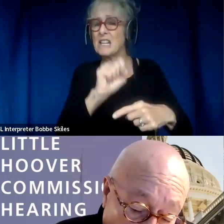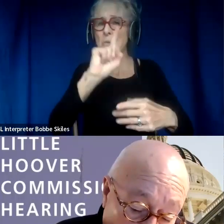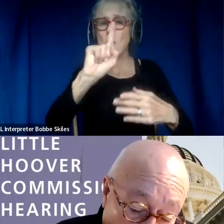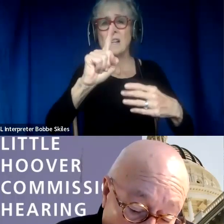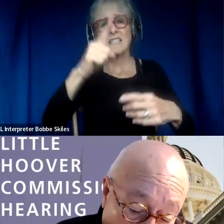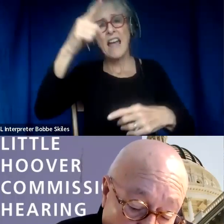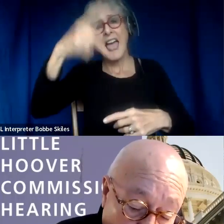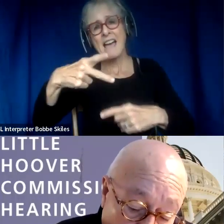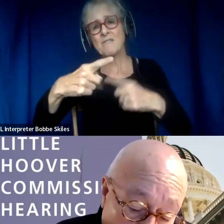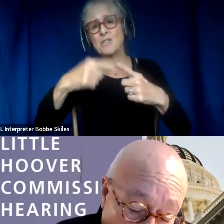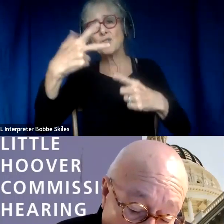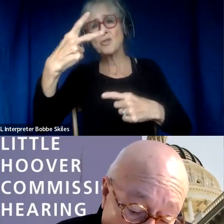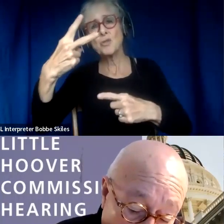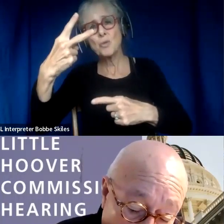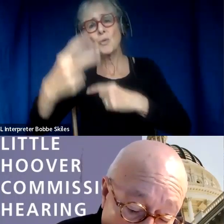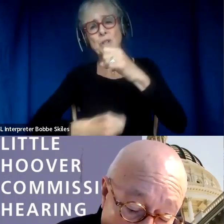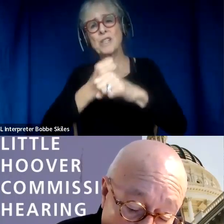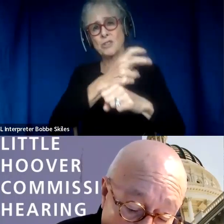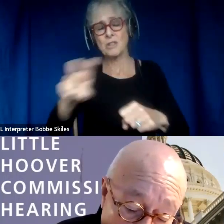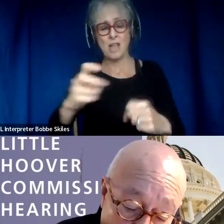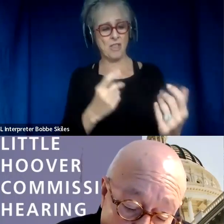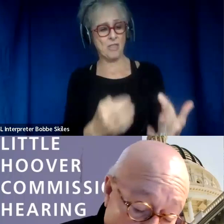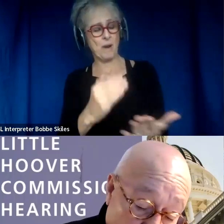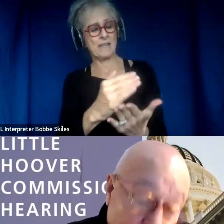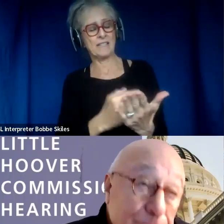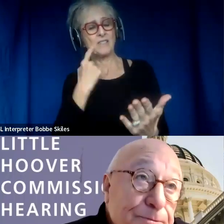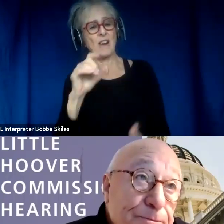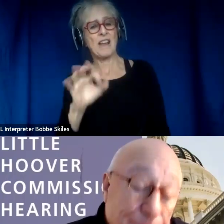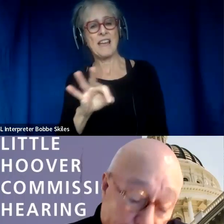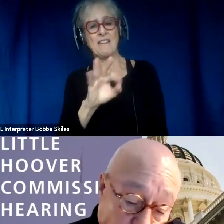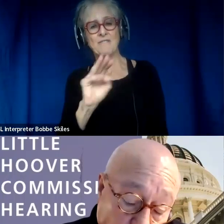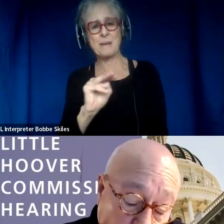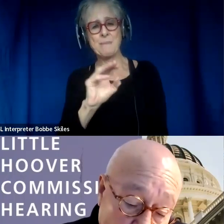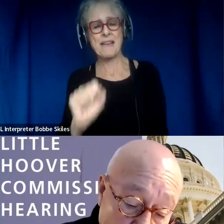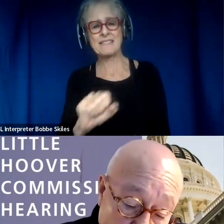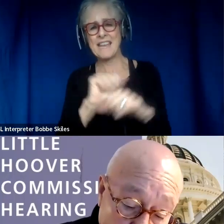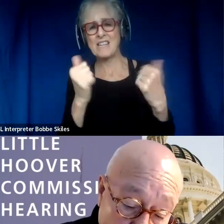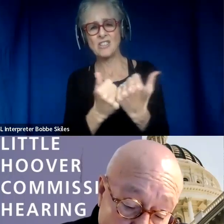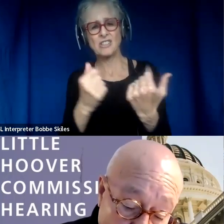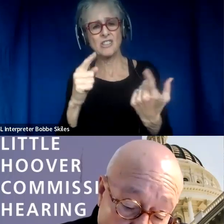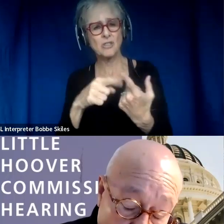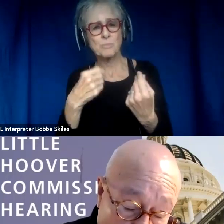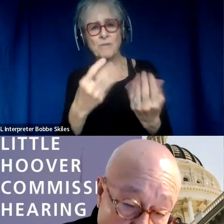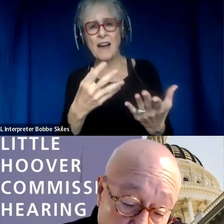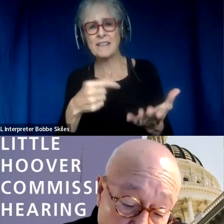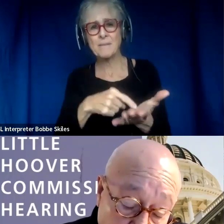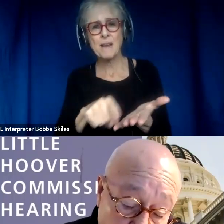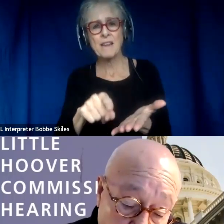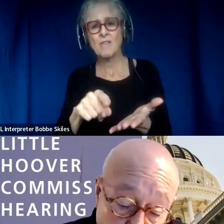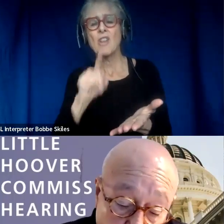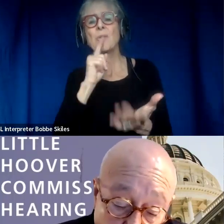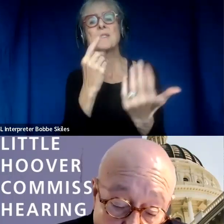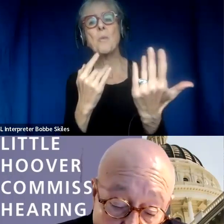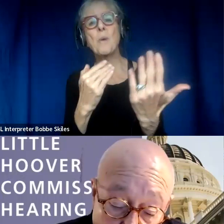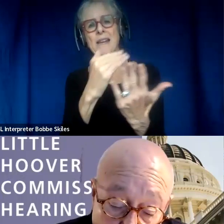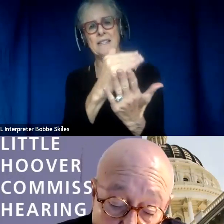In addition, the waiting list for FMS agencies for these services to be provided and paid for. There's a waiting